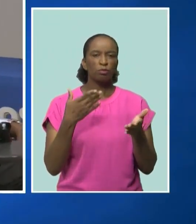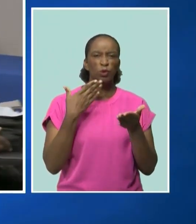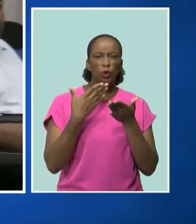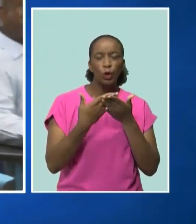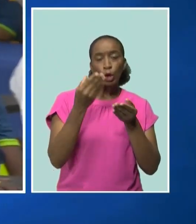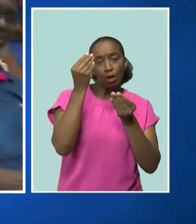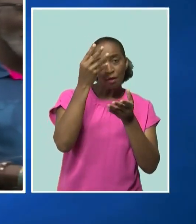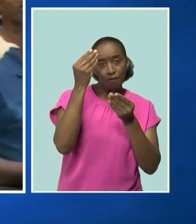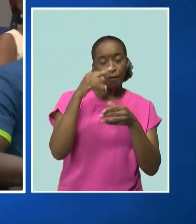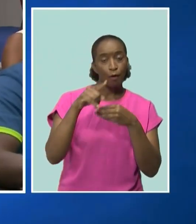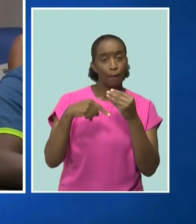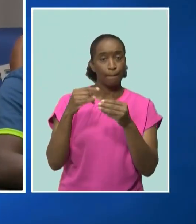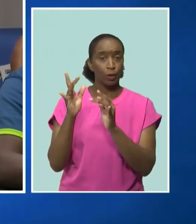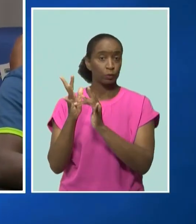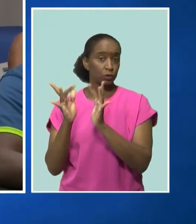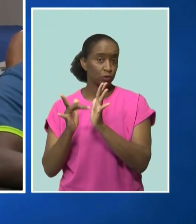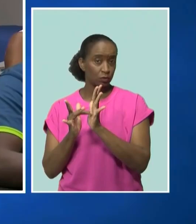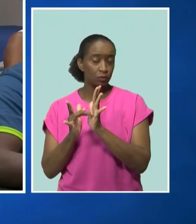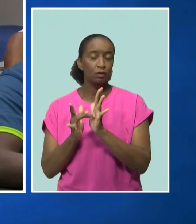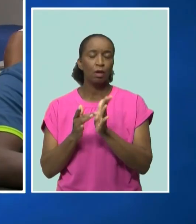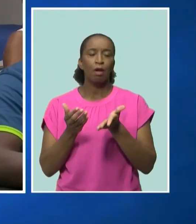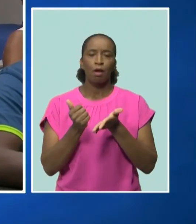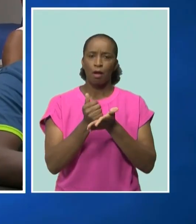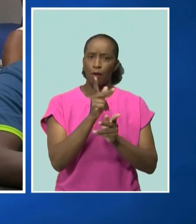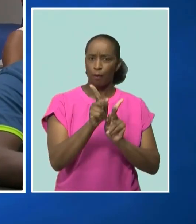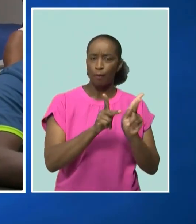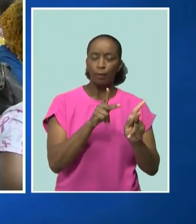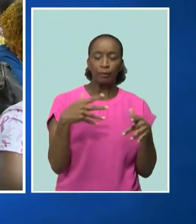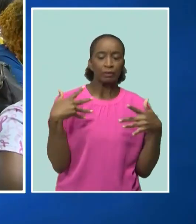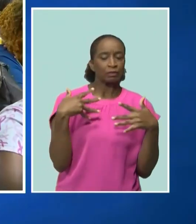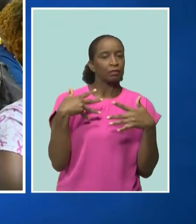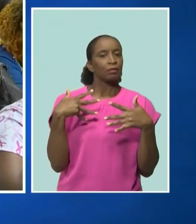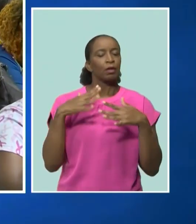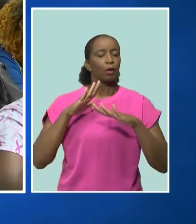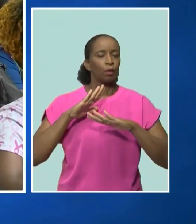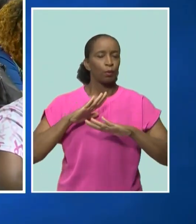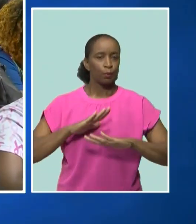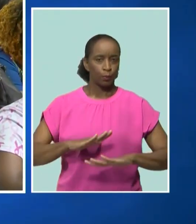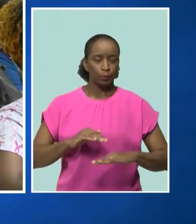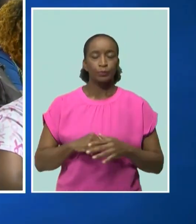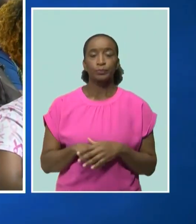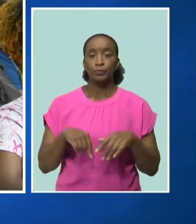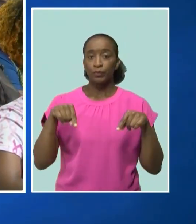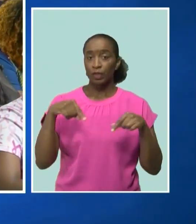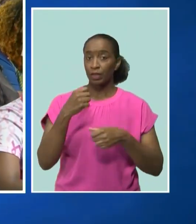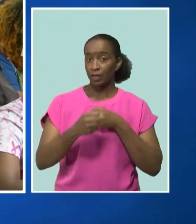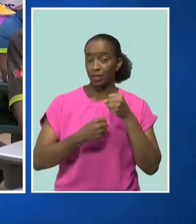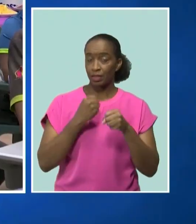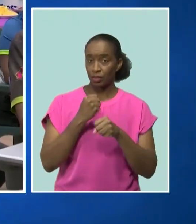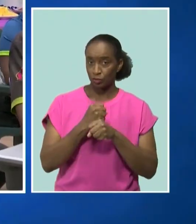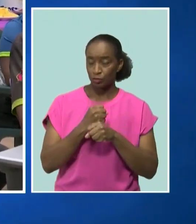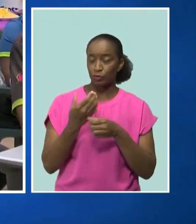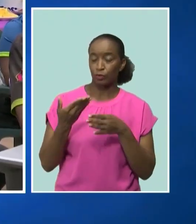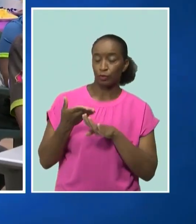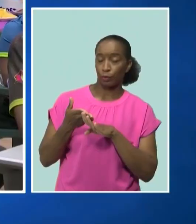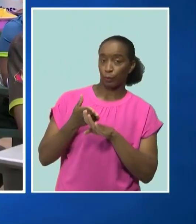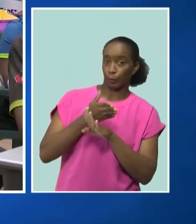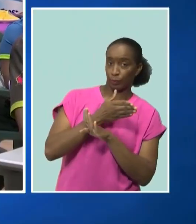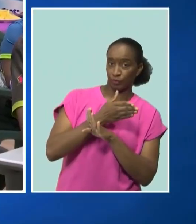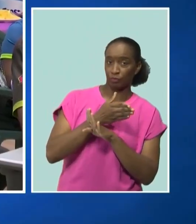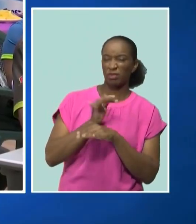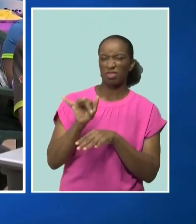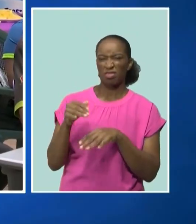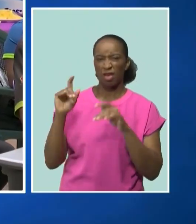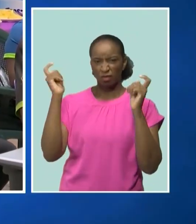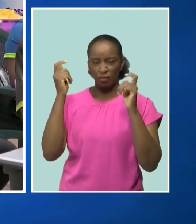delivers people from fear and anxiety. He was speaking at the launch of this year's festival during a media conference at Lear's in St. Michael